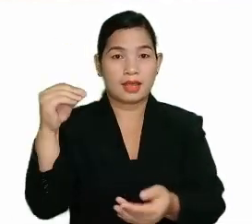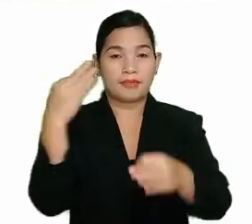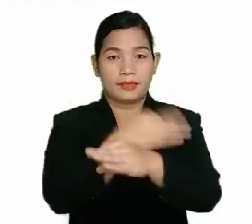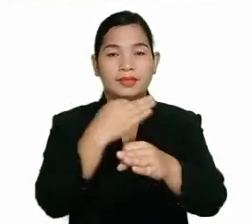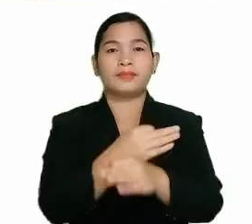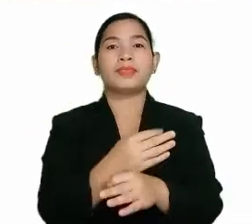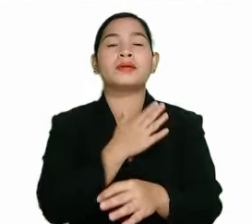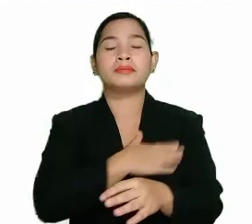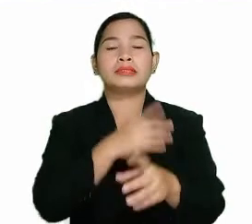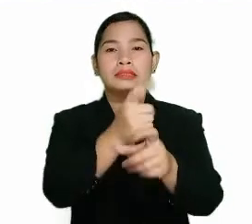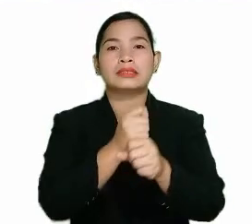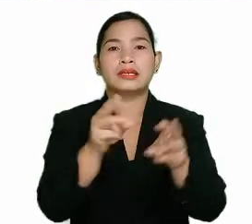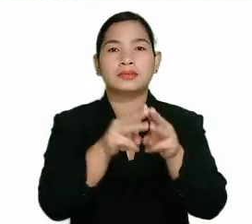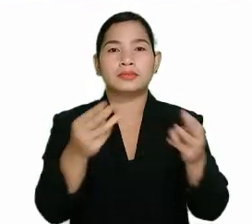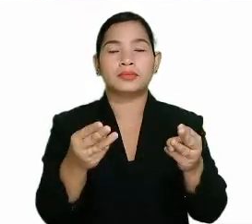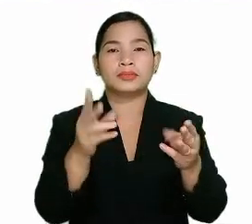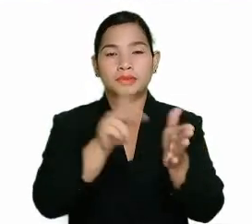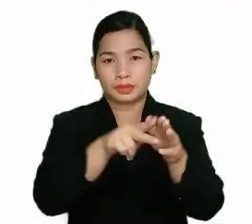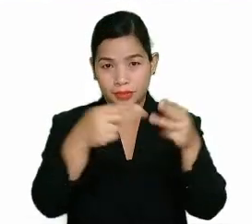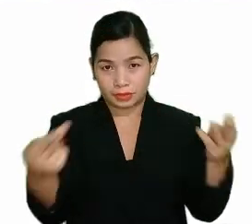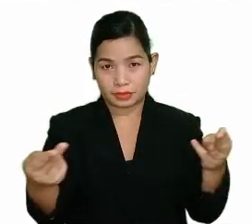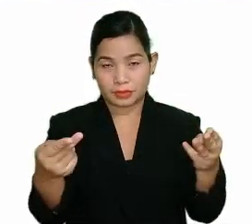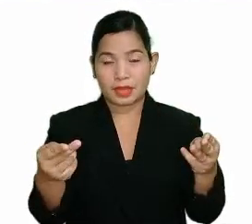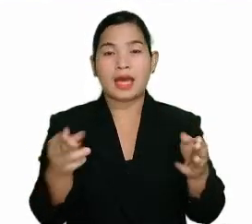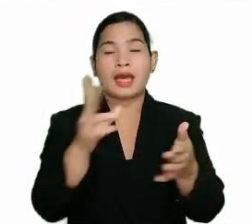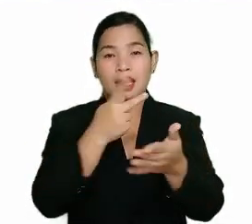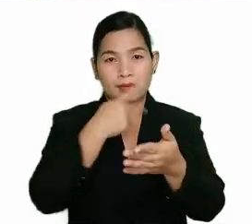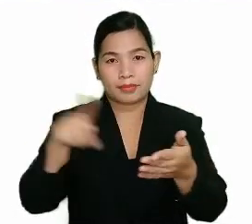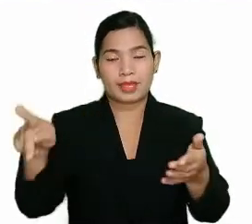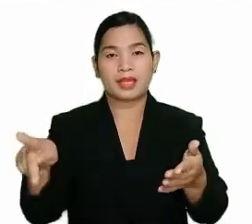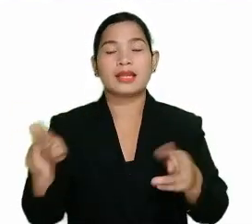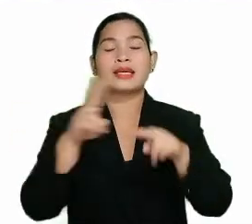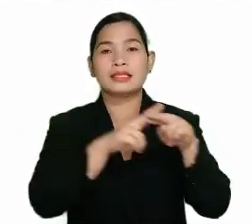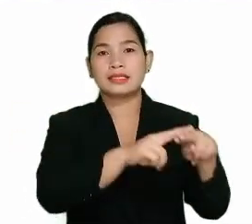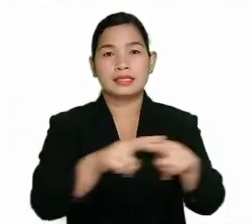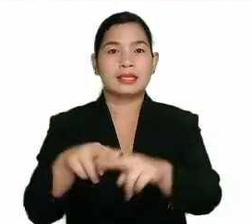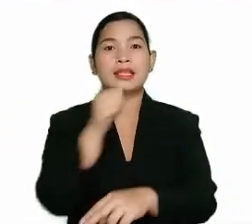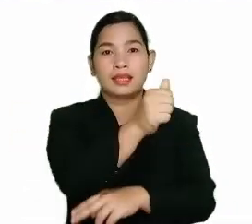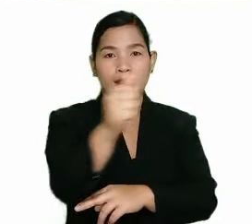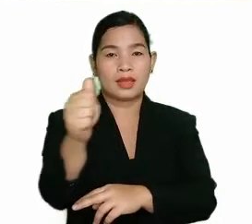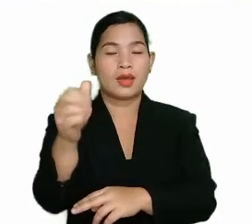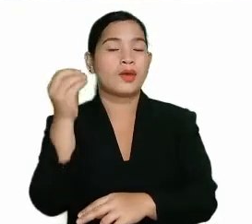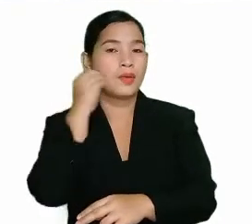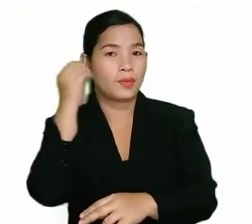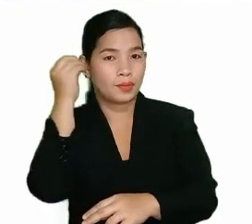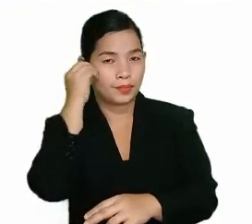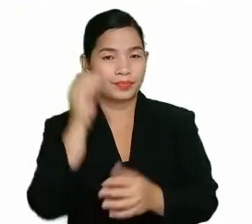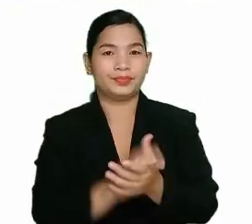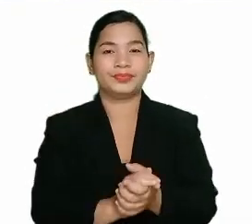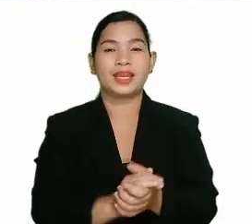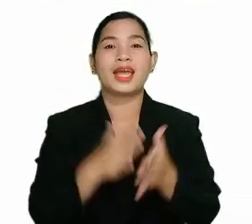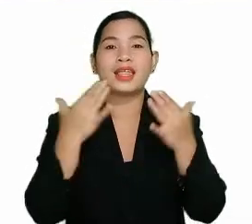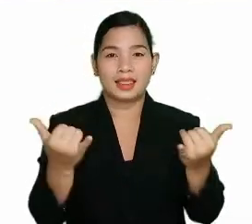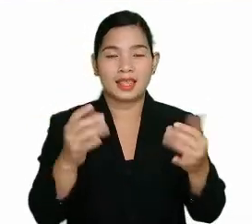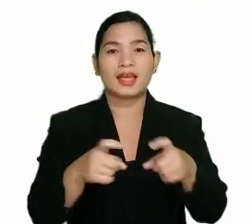your modules, notebooks, and pens, and be comfortably seated wherever you are at home. To give